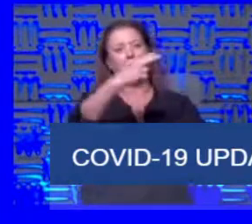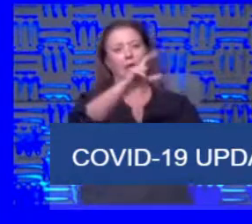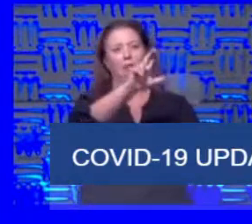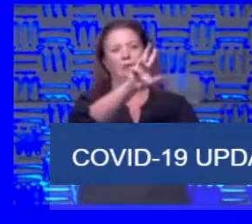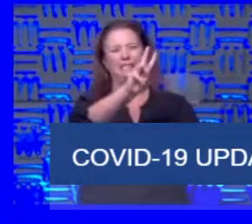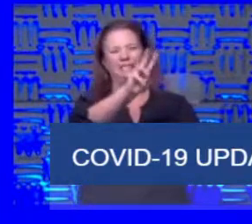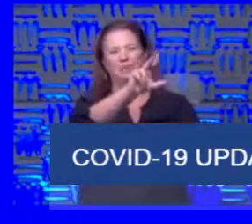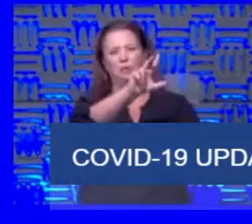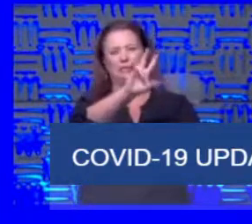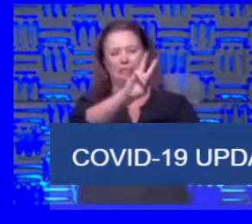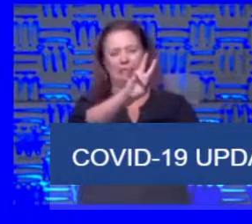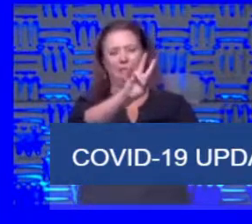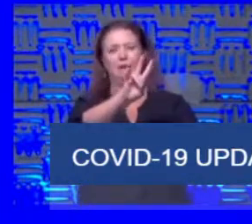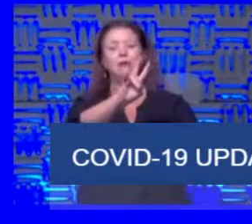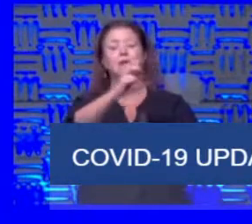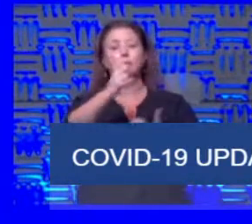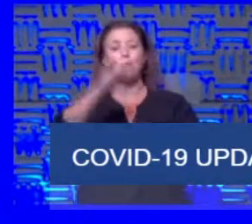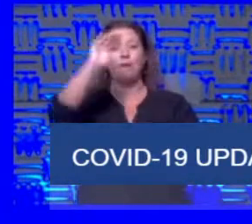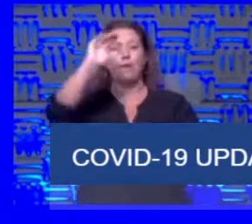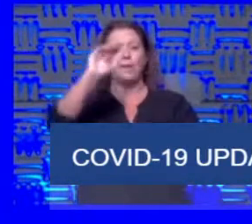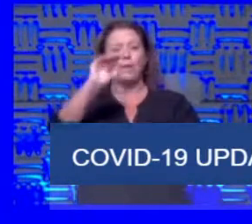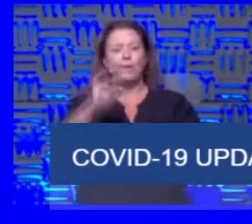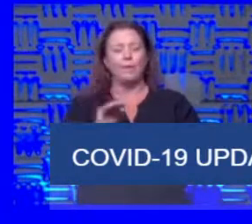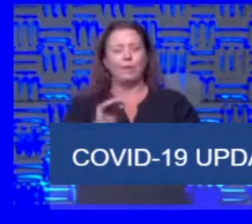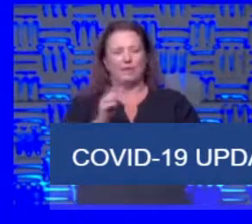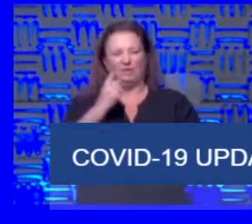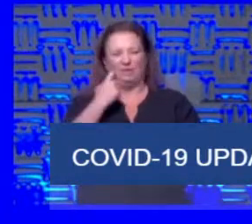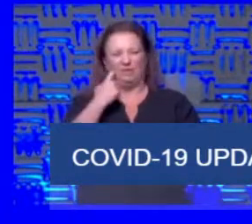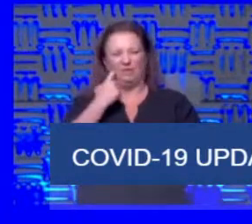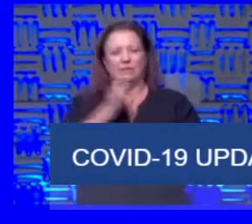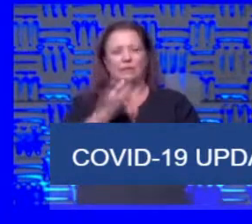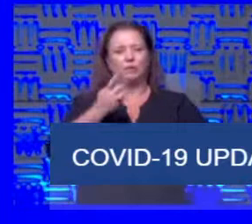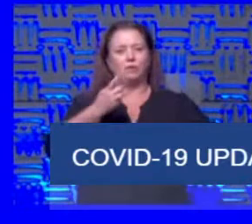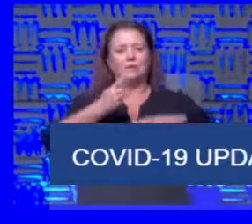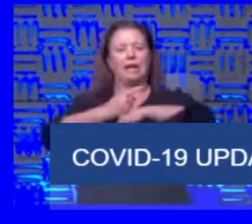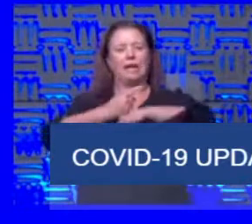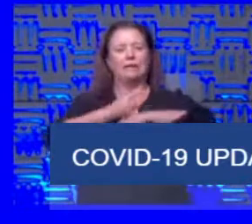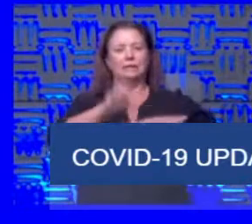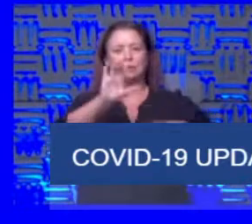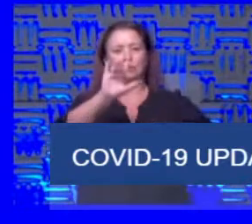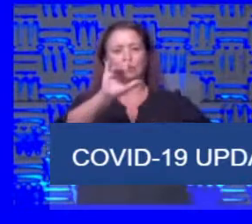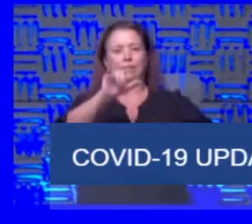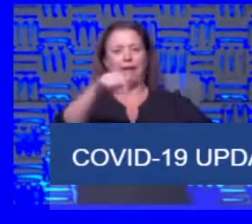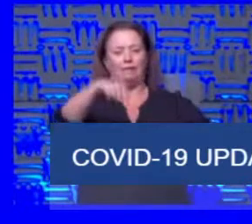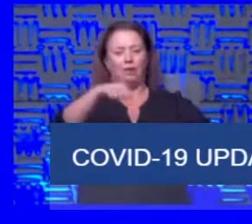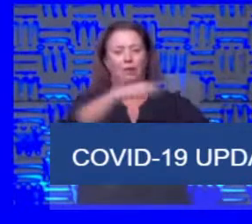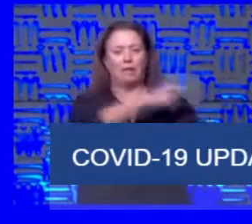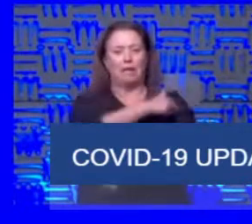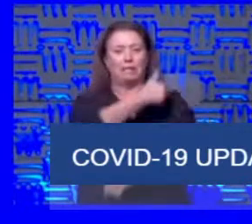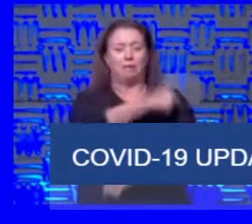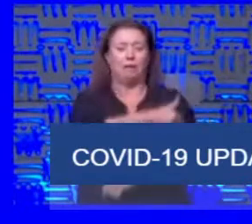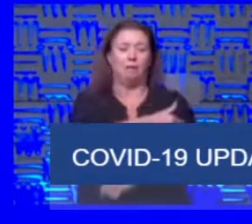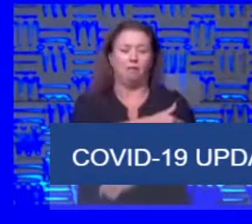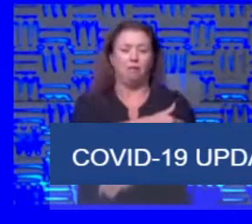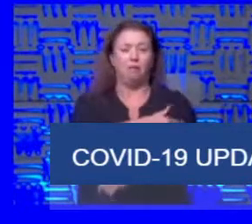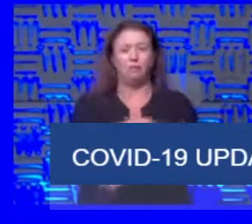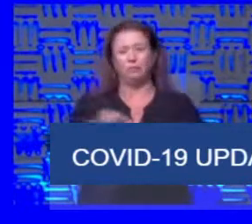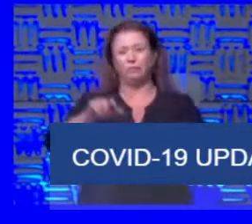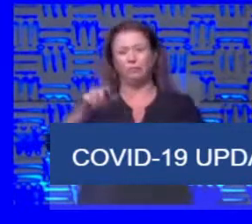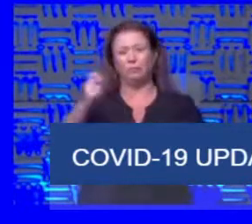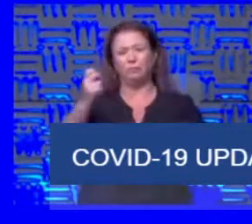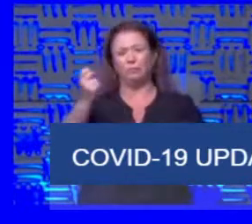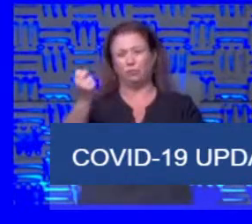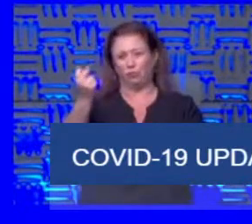36, 37, we have since come down. The last couple days have been really good. We're at 25 in the hospital, but a half of those,